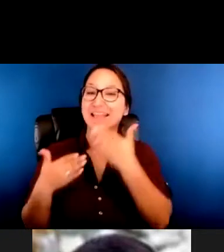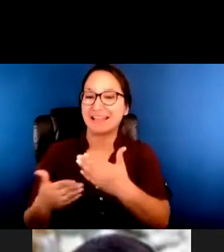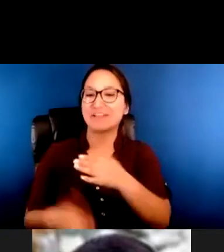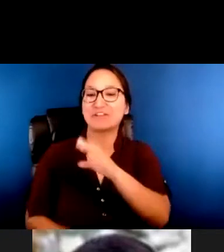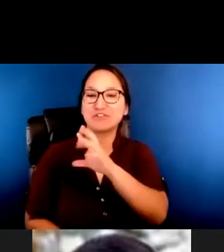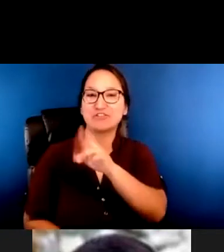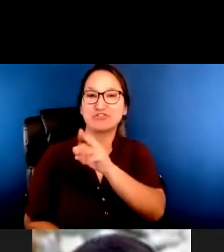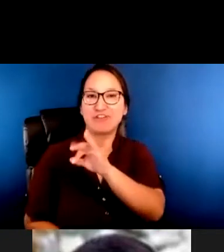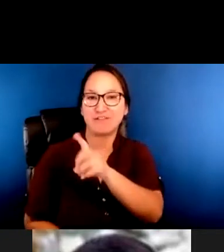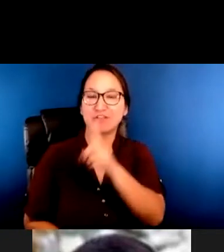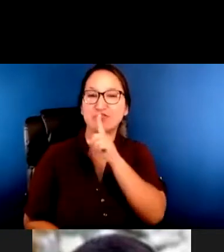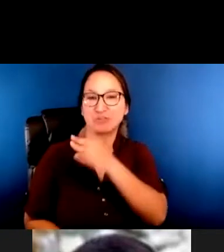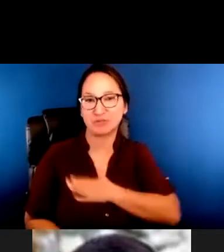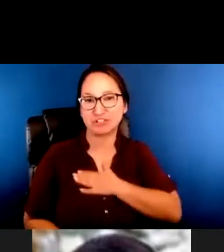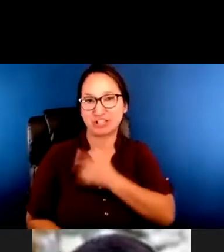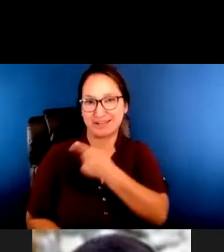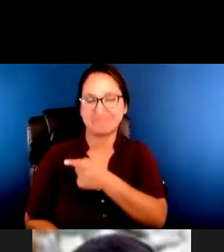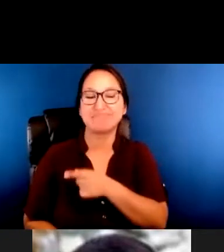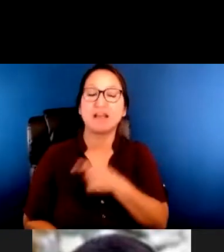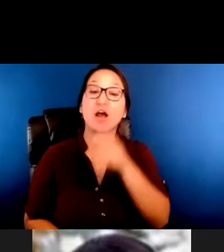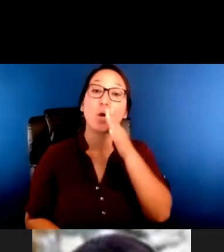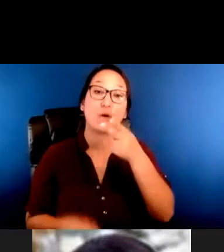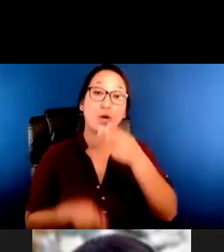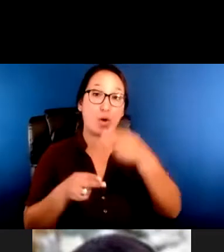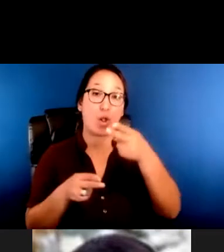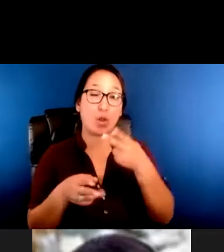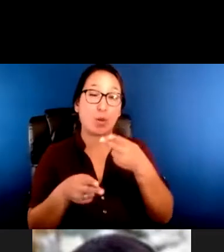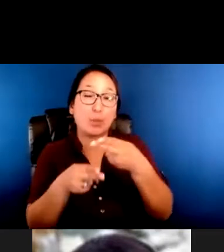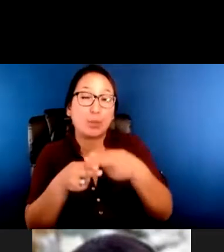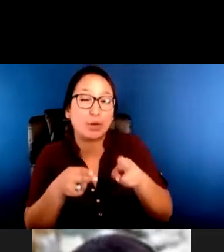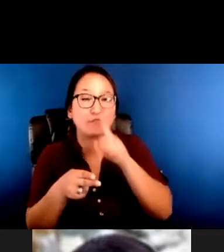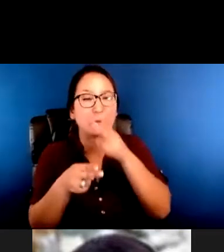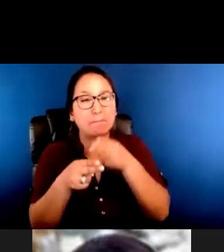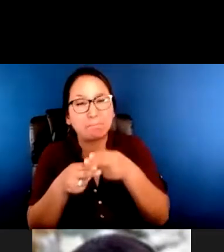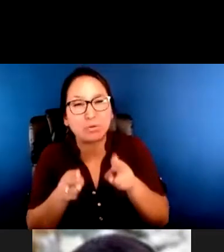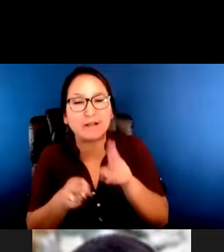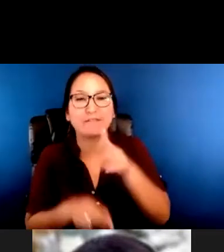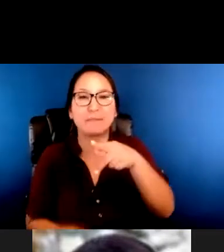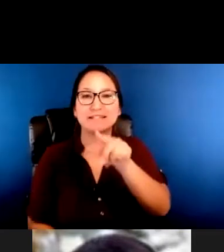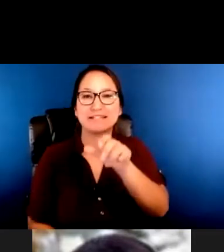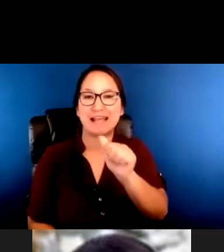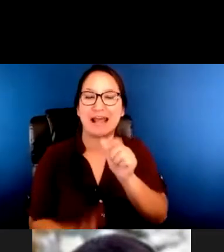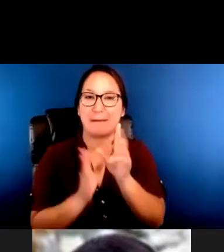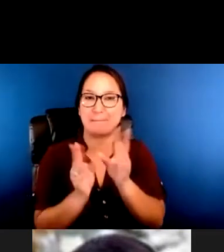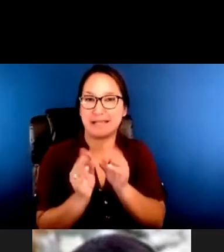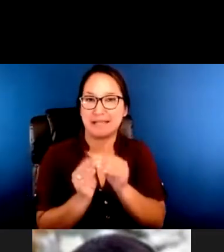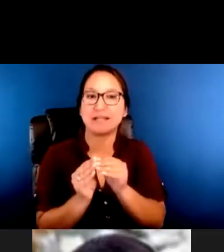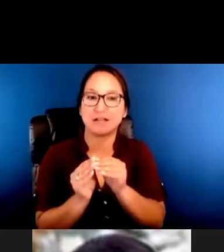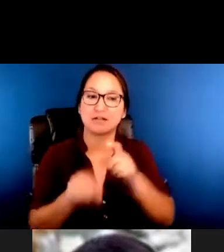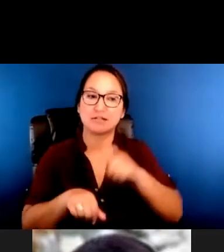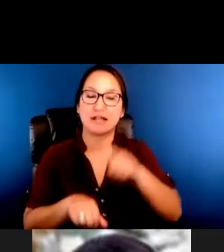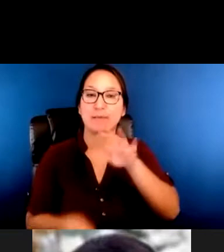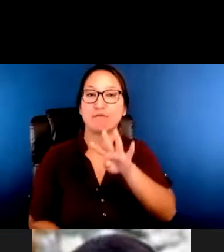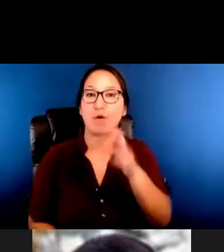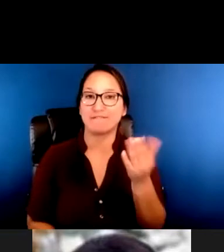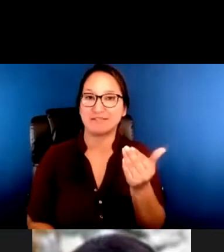call a brief, very, very brief PTA meeting to order at 4:14 with quorum present. Because we cannot share